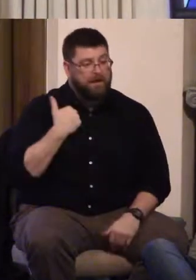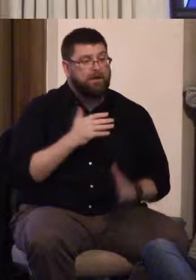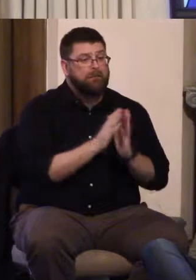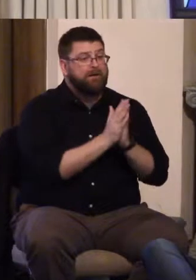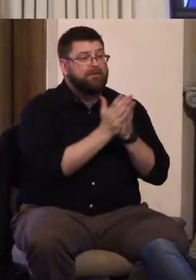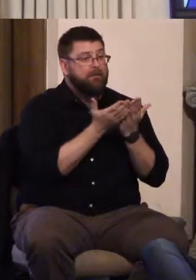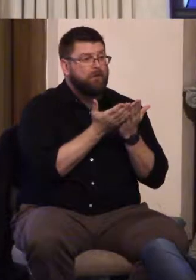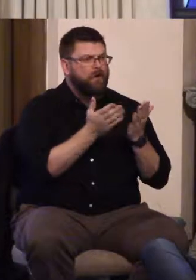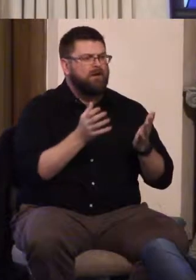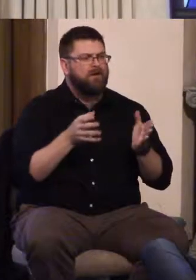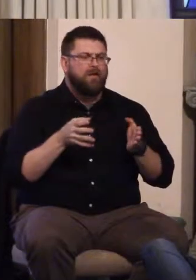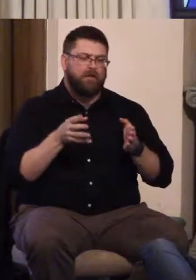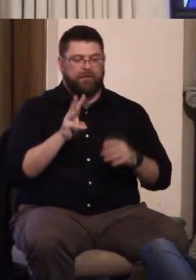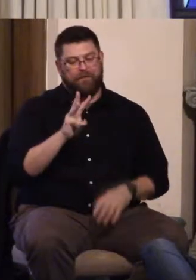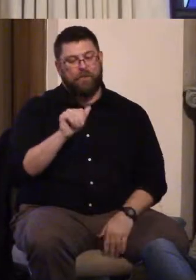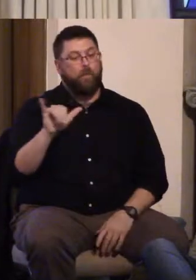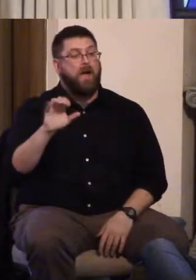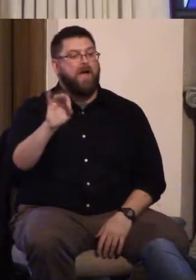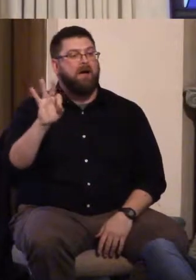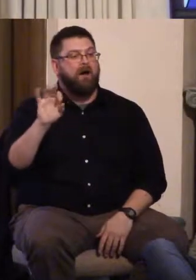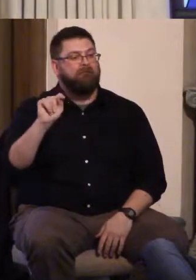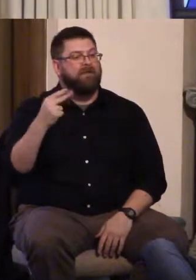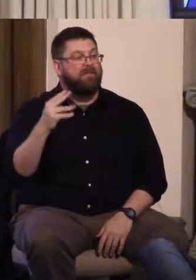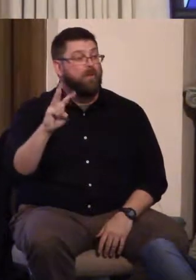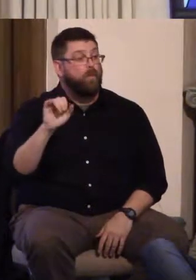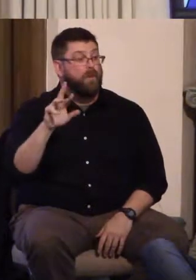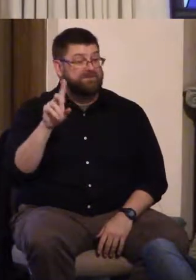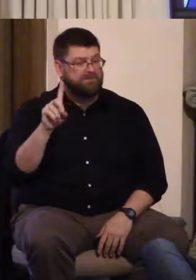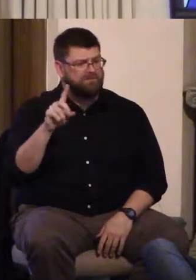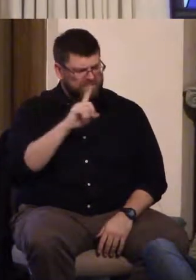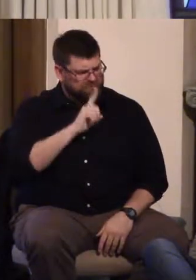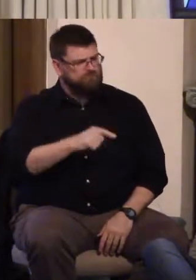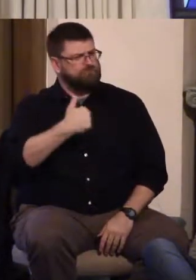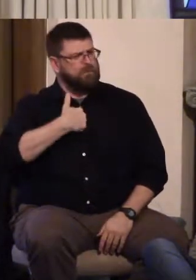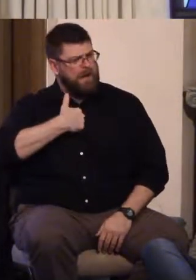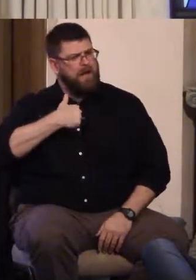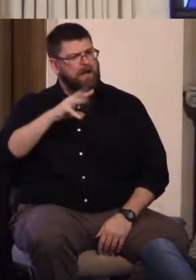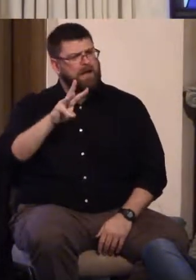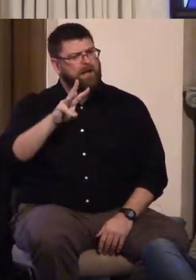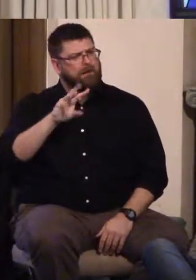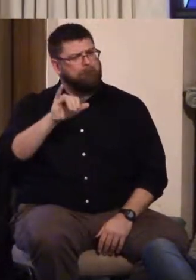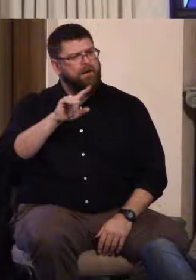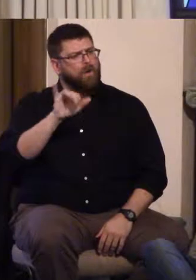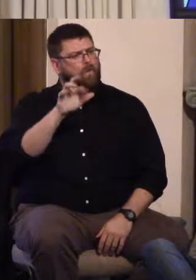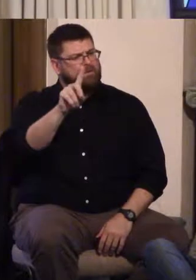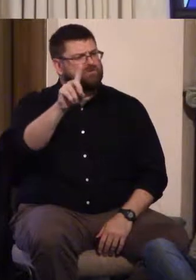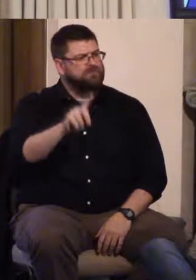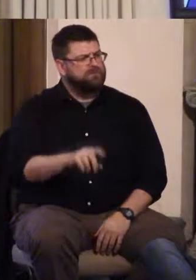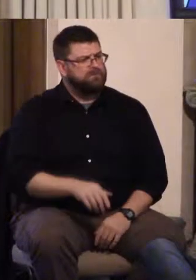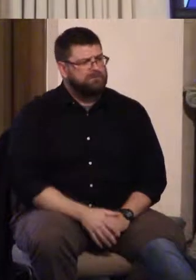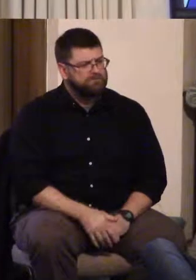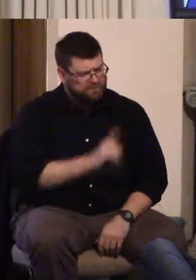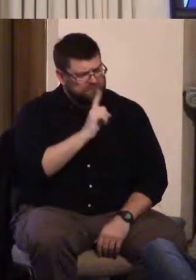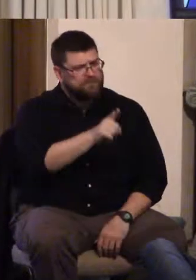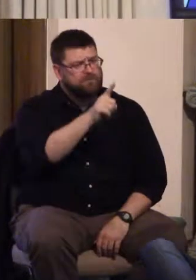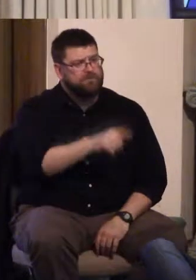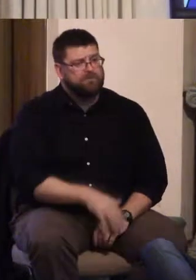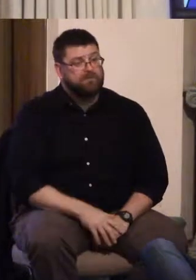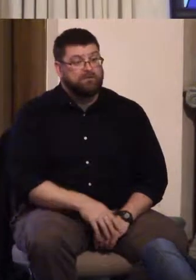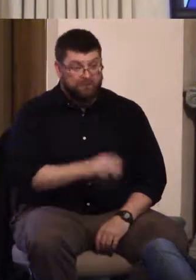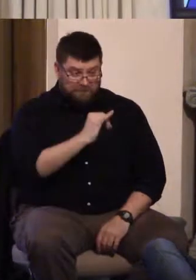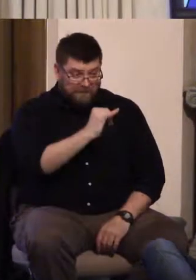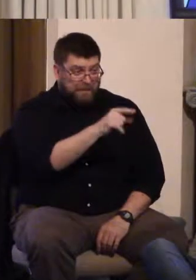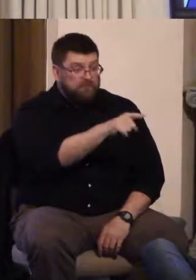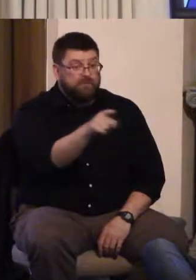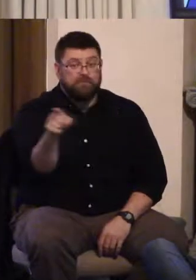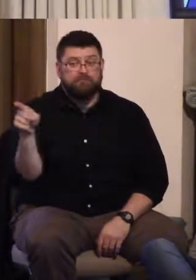books like The Way of the Wizard because it's true. I am a wizard. I am a wizard. And so